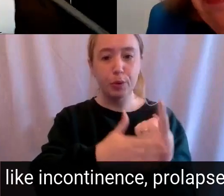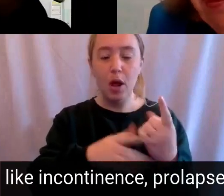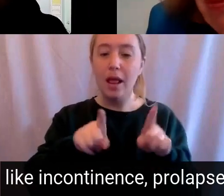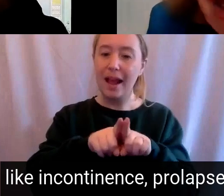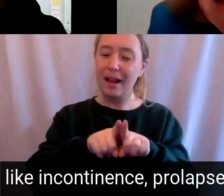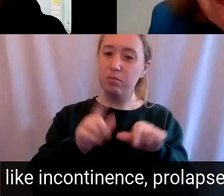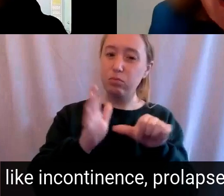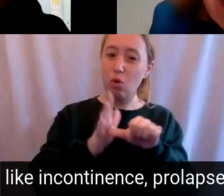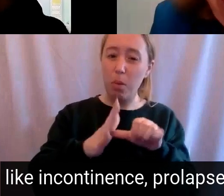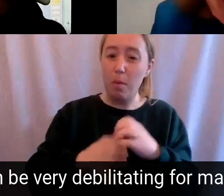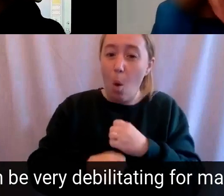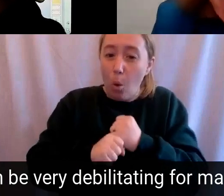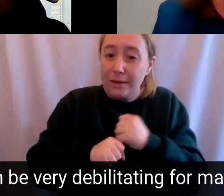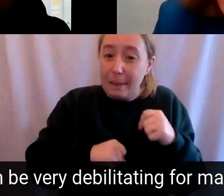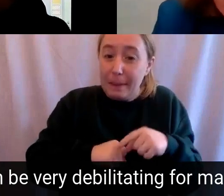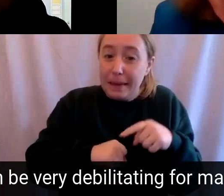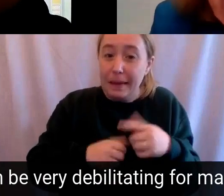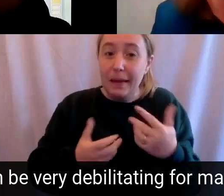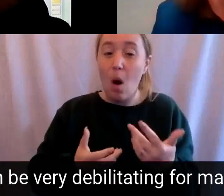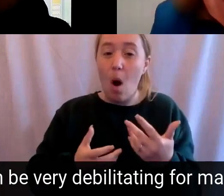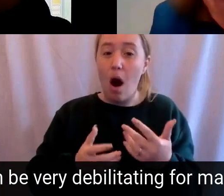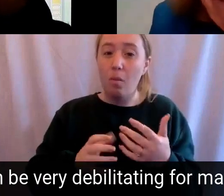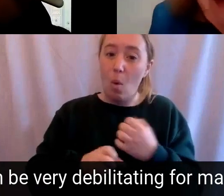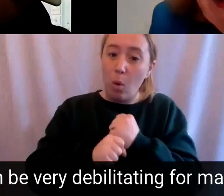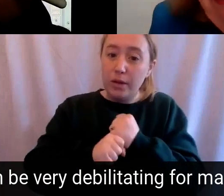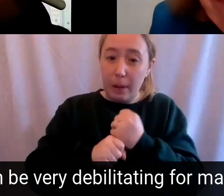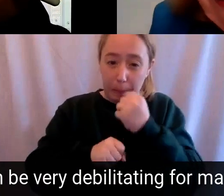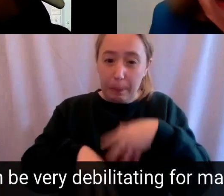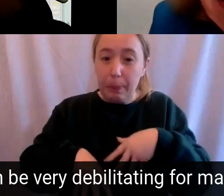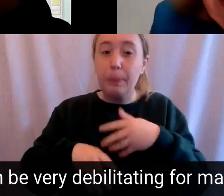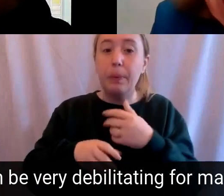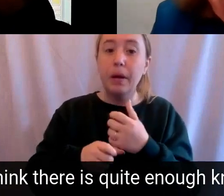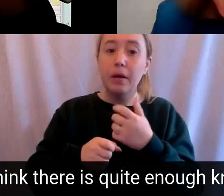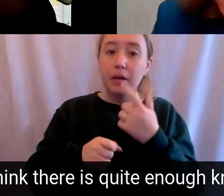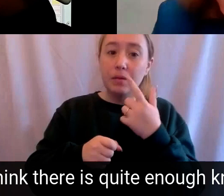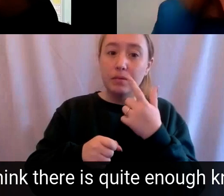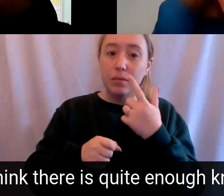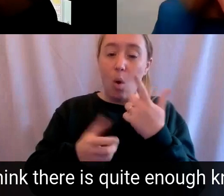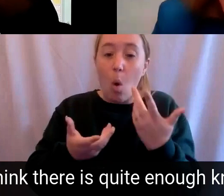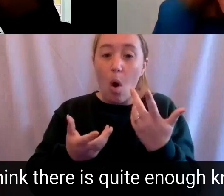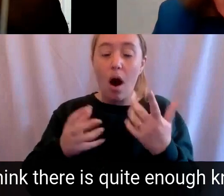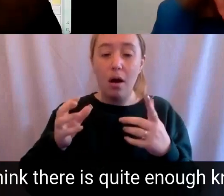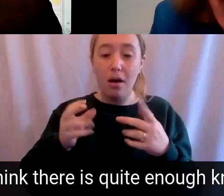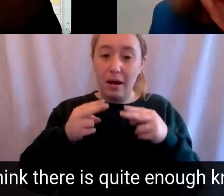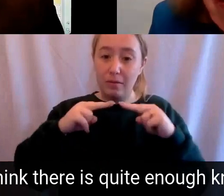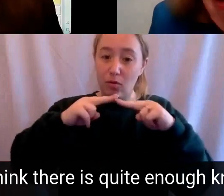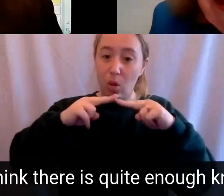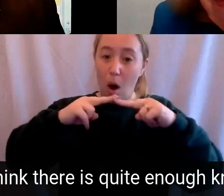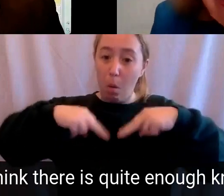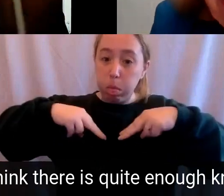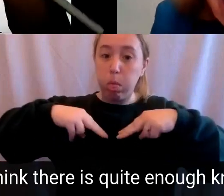incontinence, prolapse, which can be very debilitating for many women, I don't think there is quite